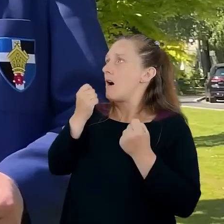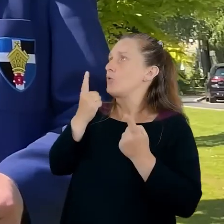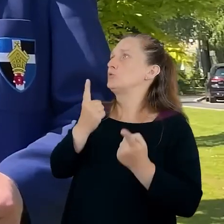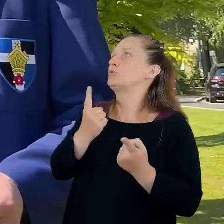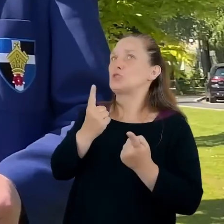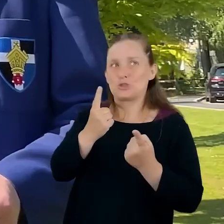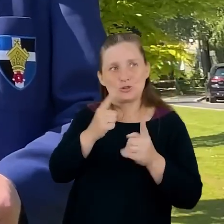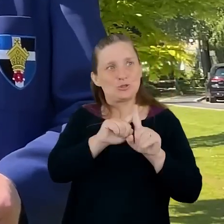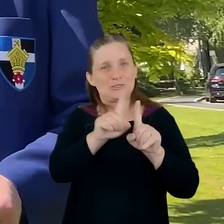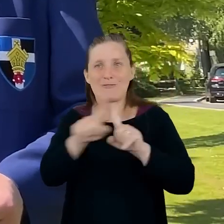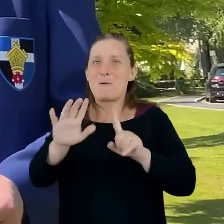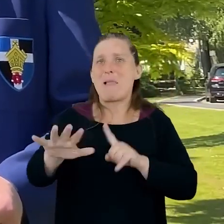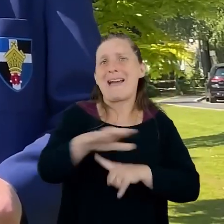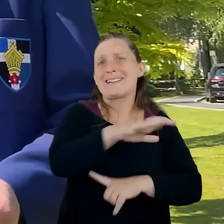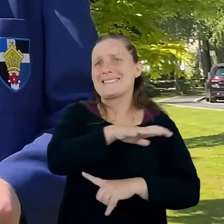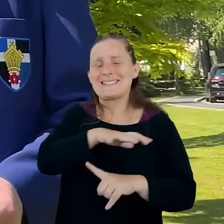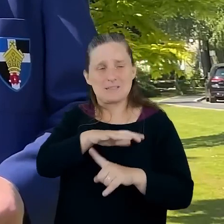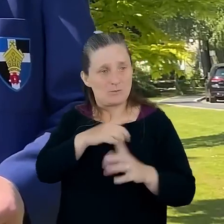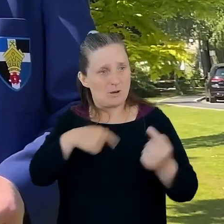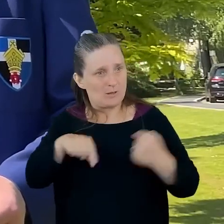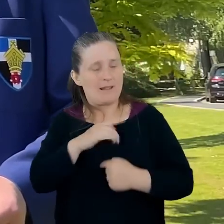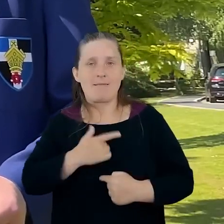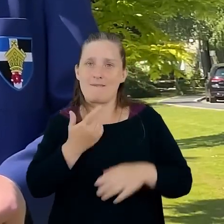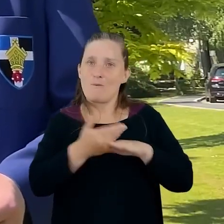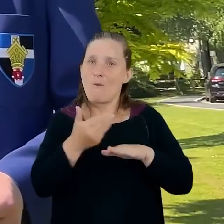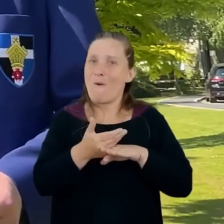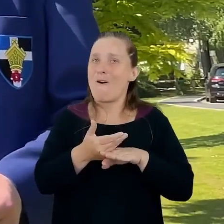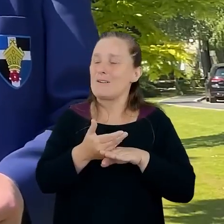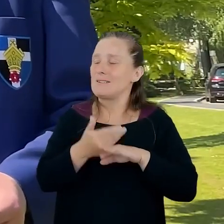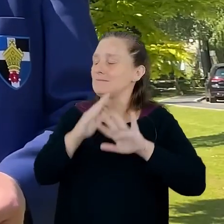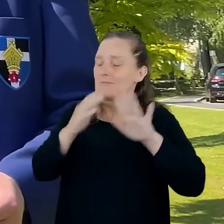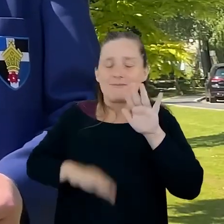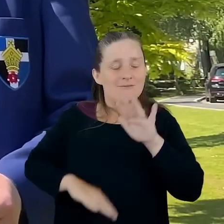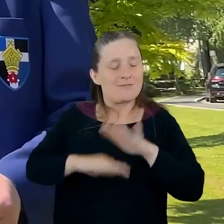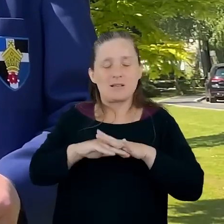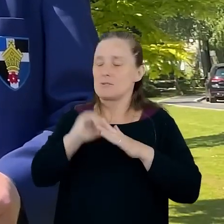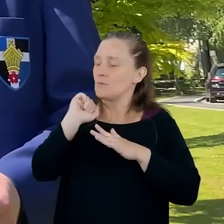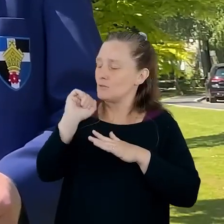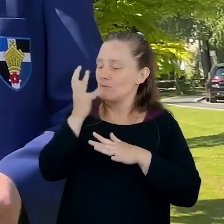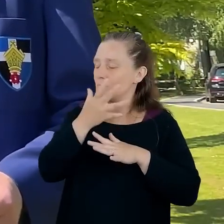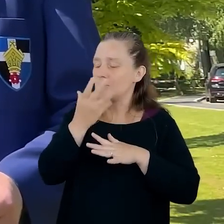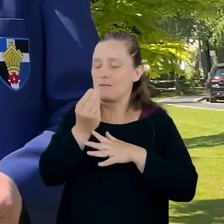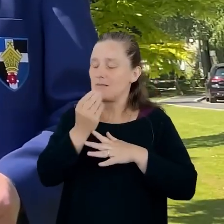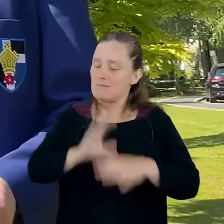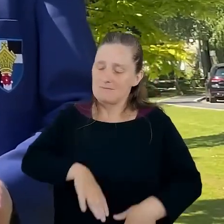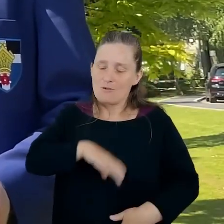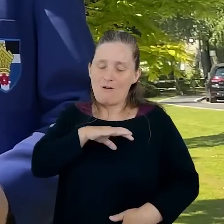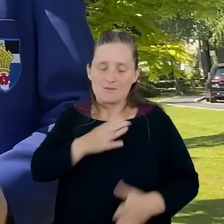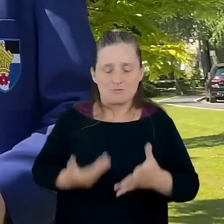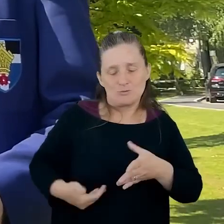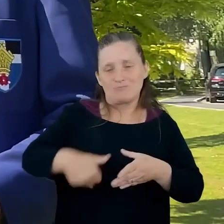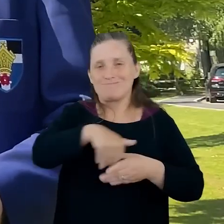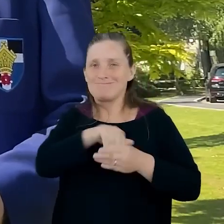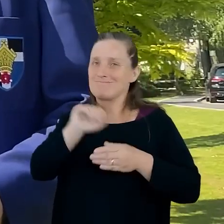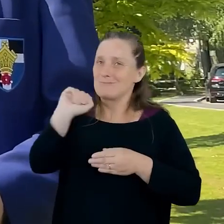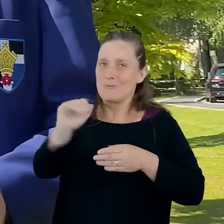understood in the many places you call and send us to live and work. Fill us with your Spirit and give us confidence to participate